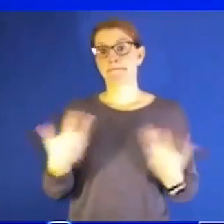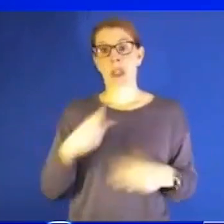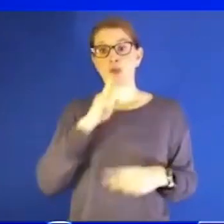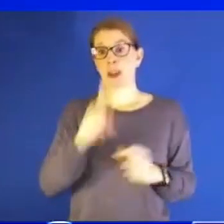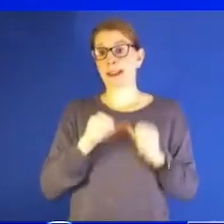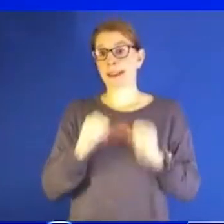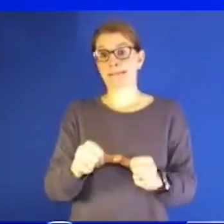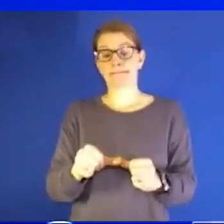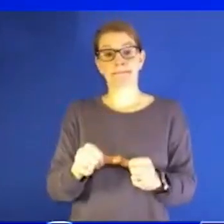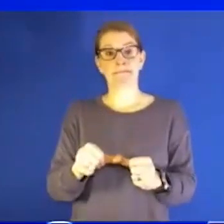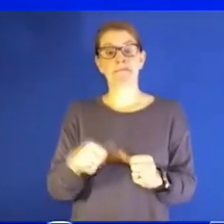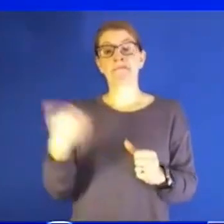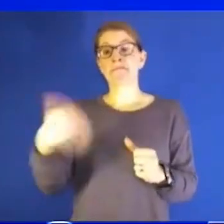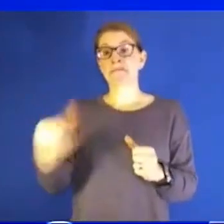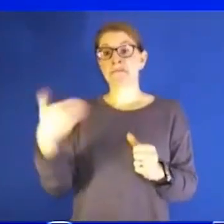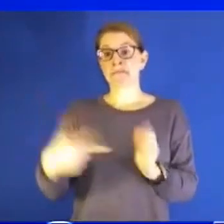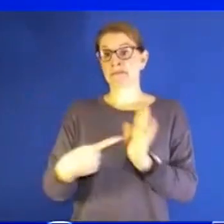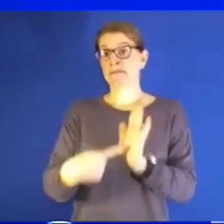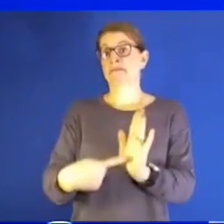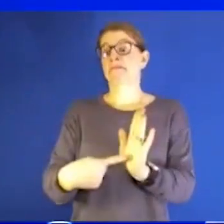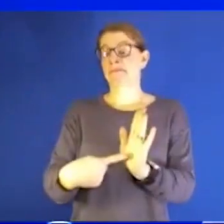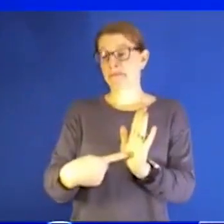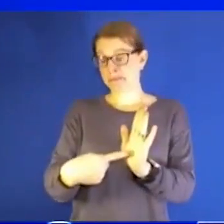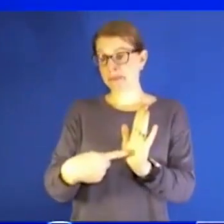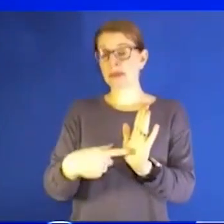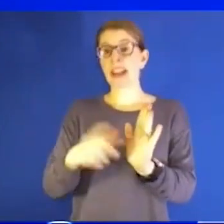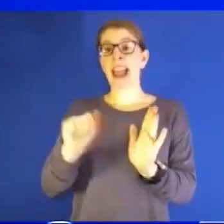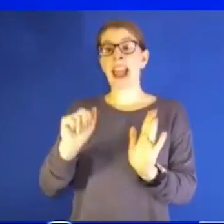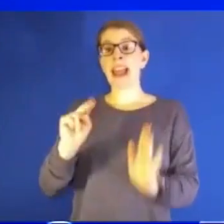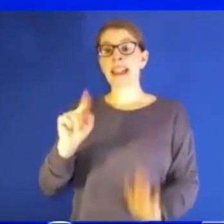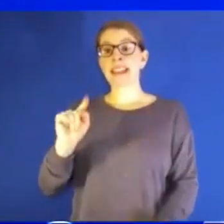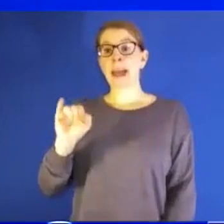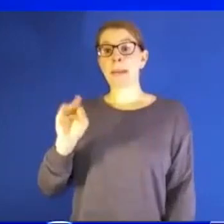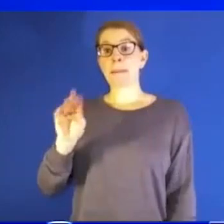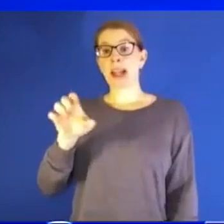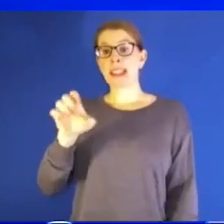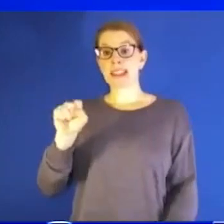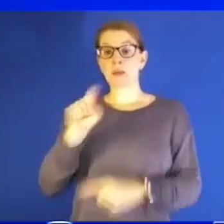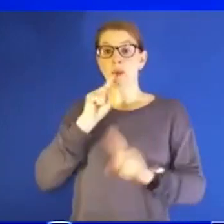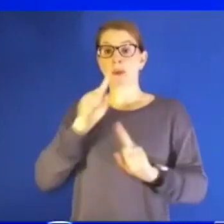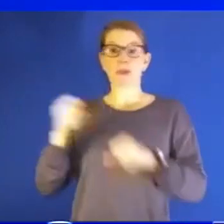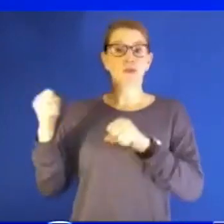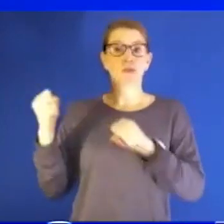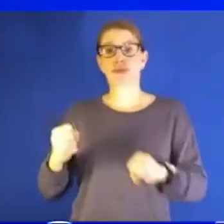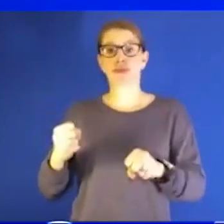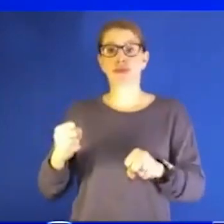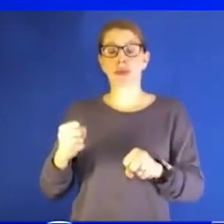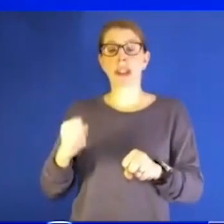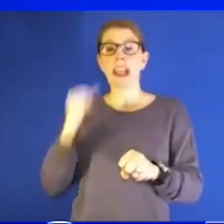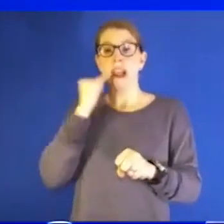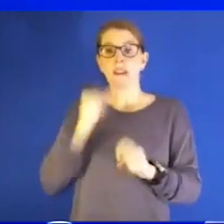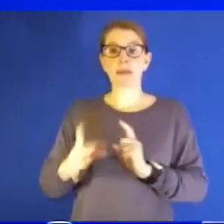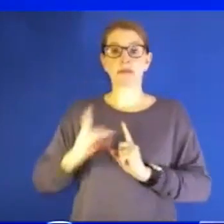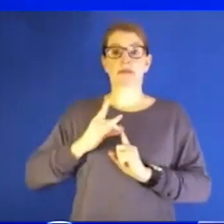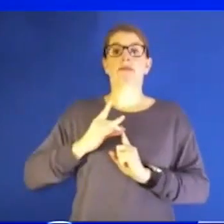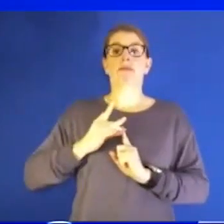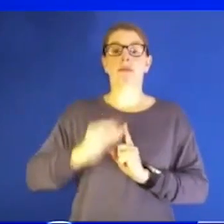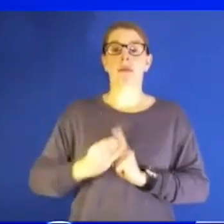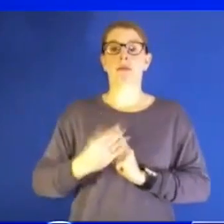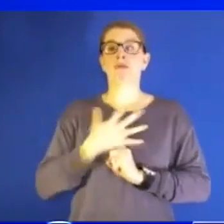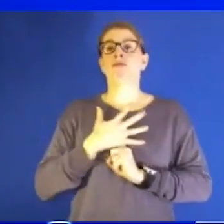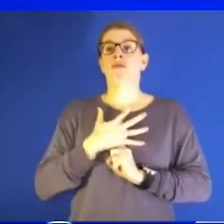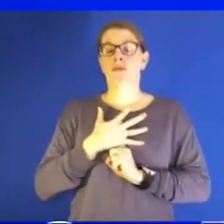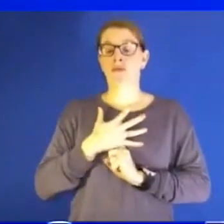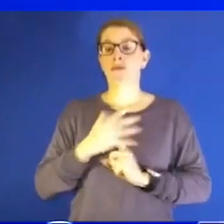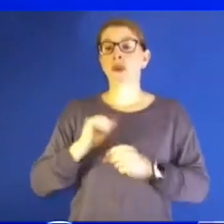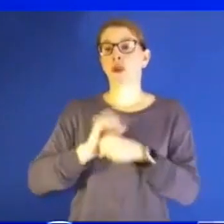provide the greatest breadth of antibody responses and immunity towards spike. So vaccine continues to be the safest thing,